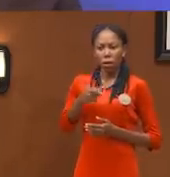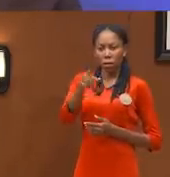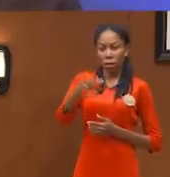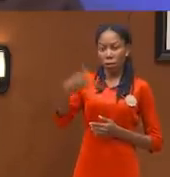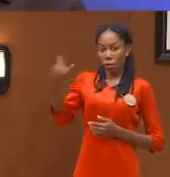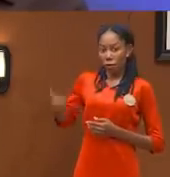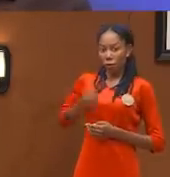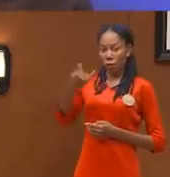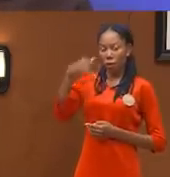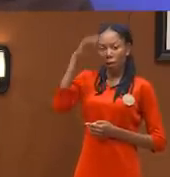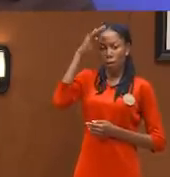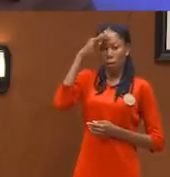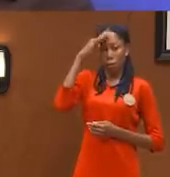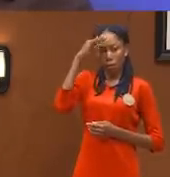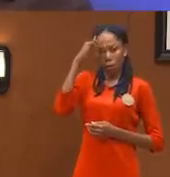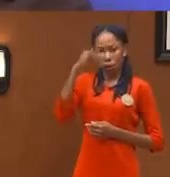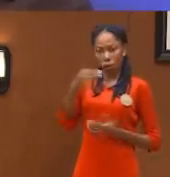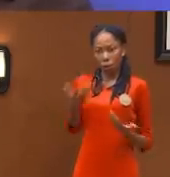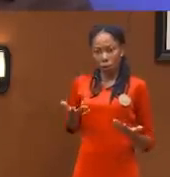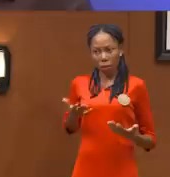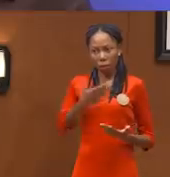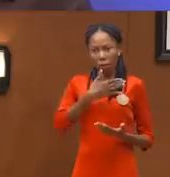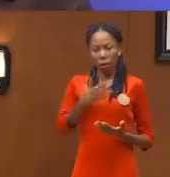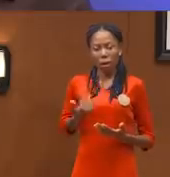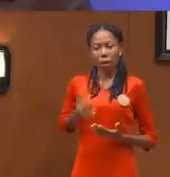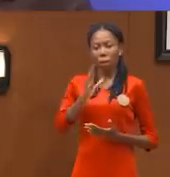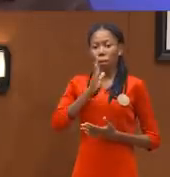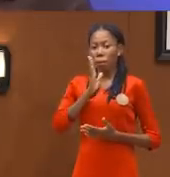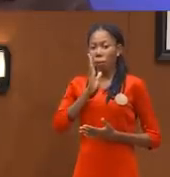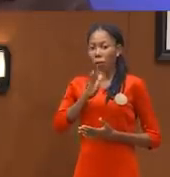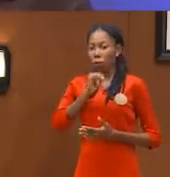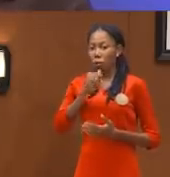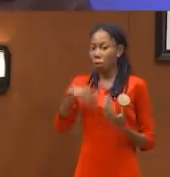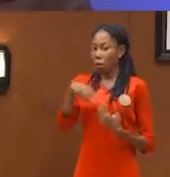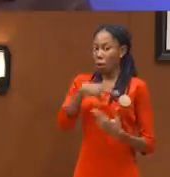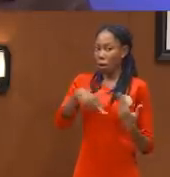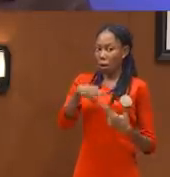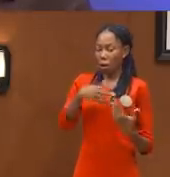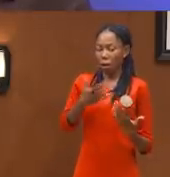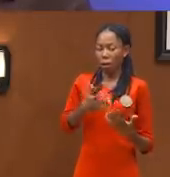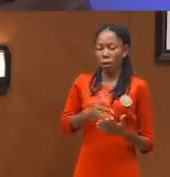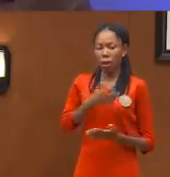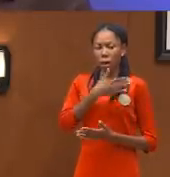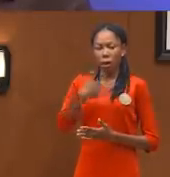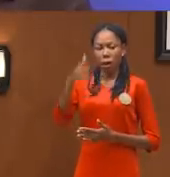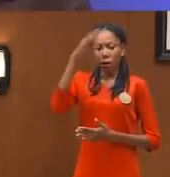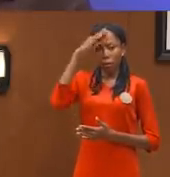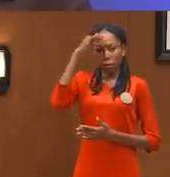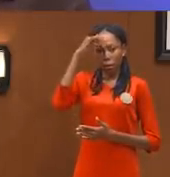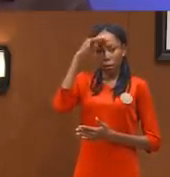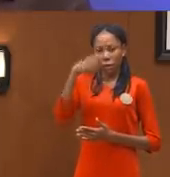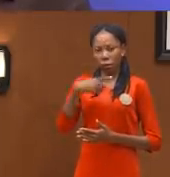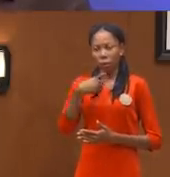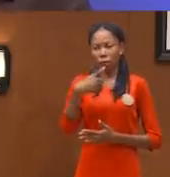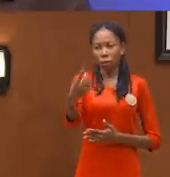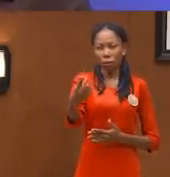I invited him over. My mom was not home then. So he said, what he said was,